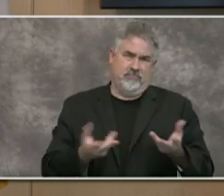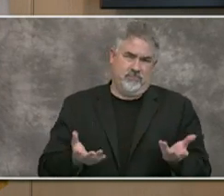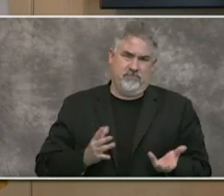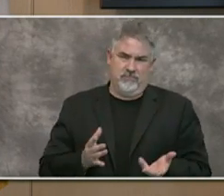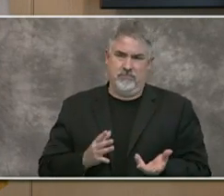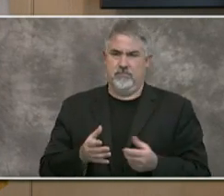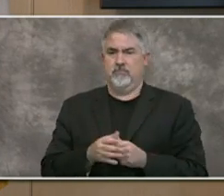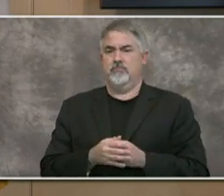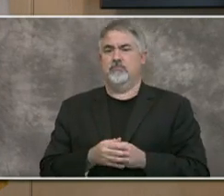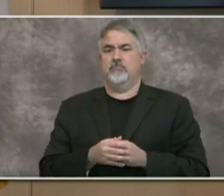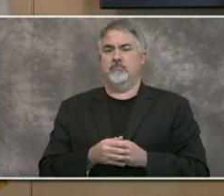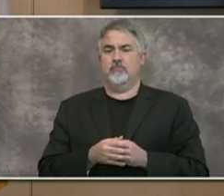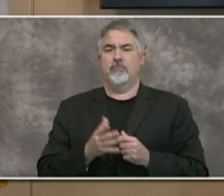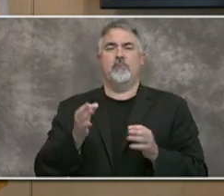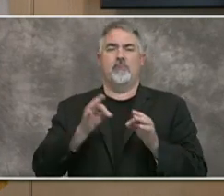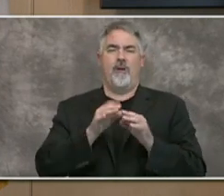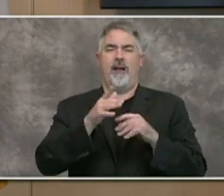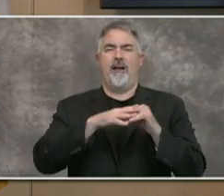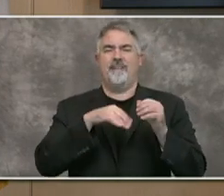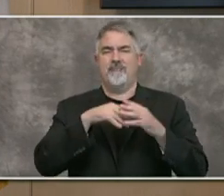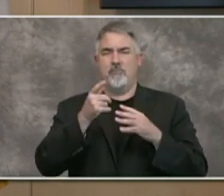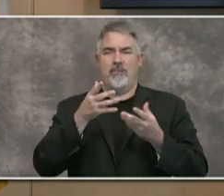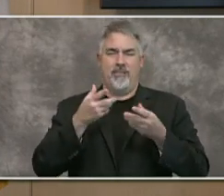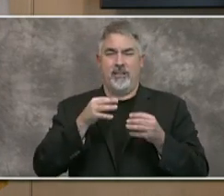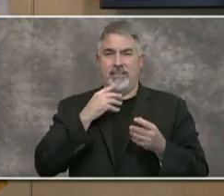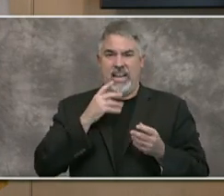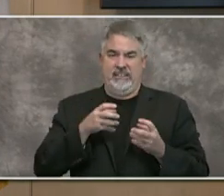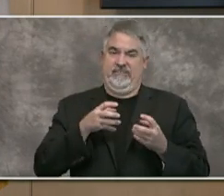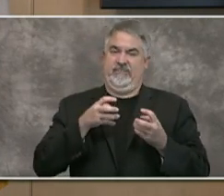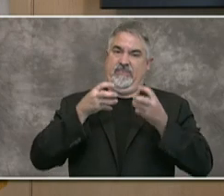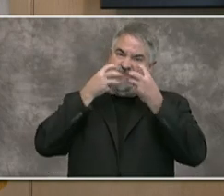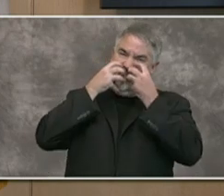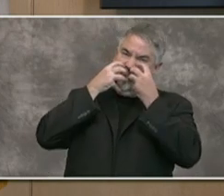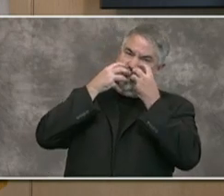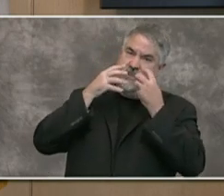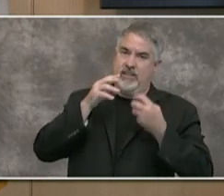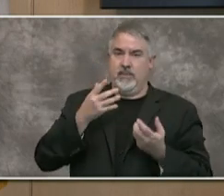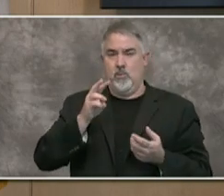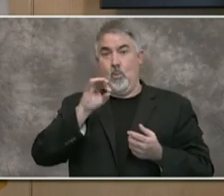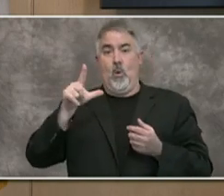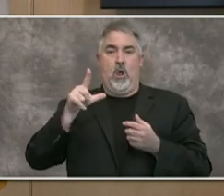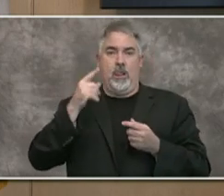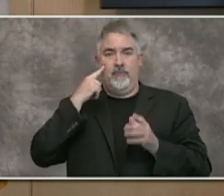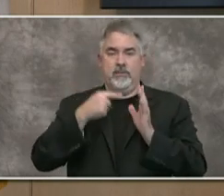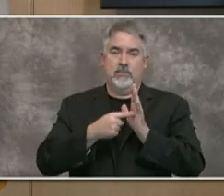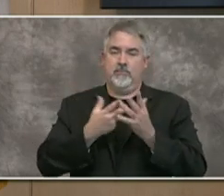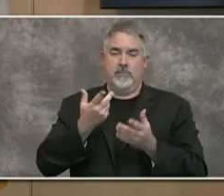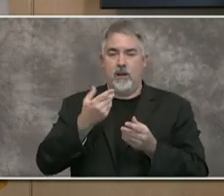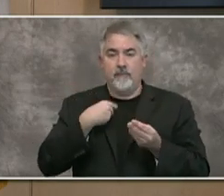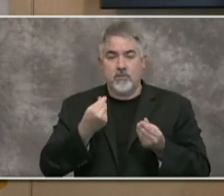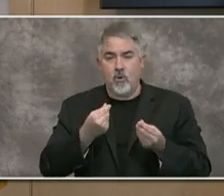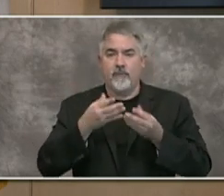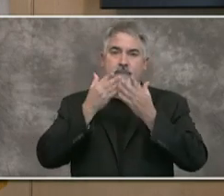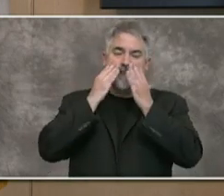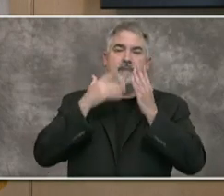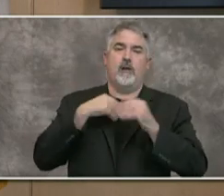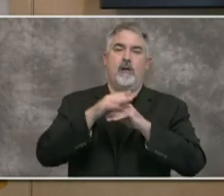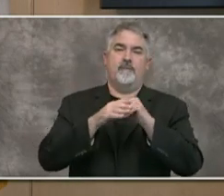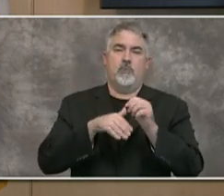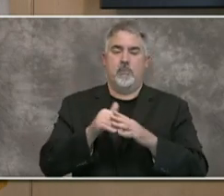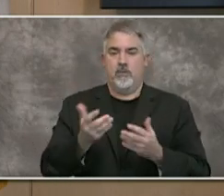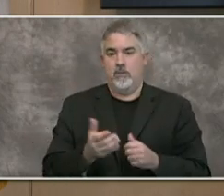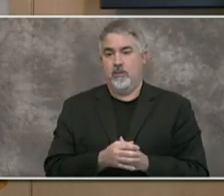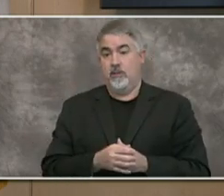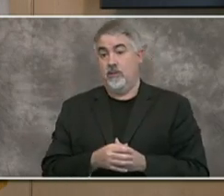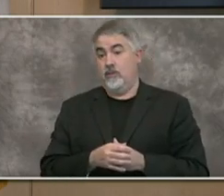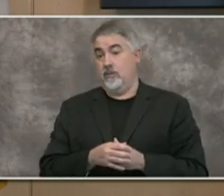you and what you have available to wear. And you may find that that